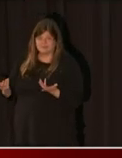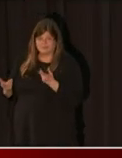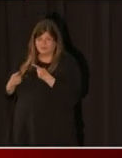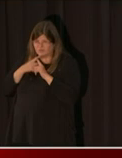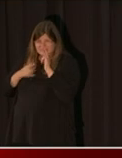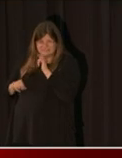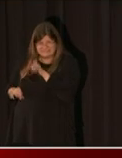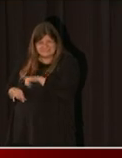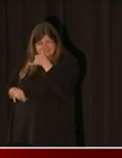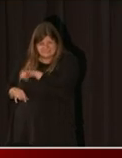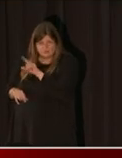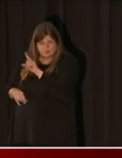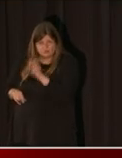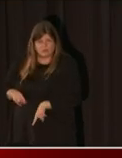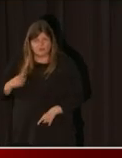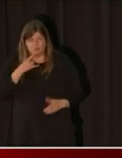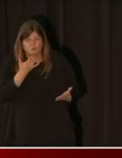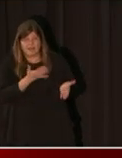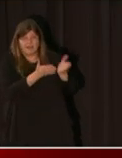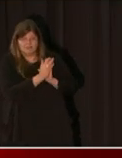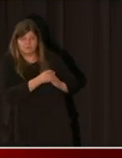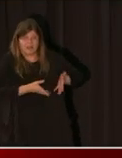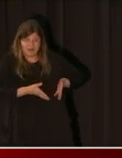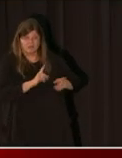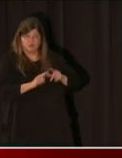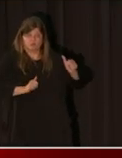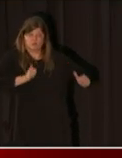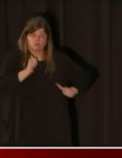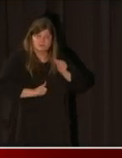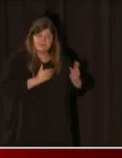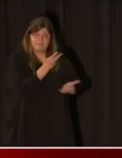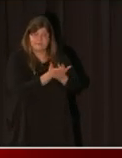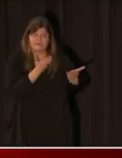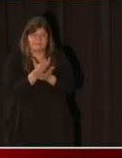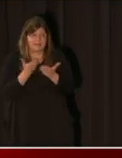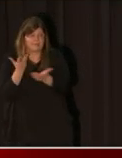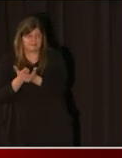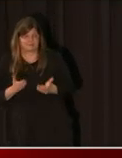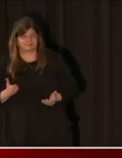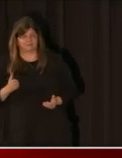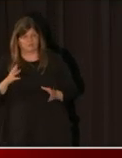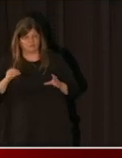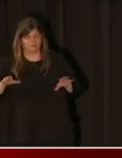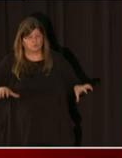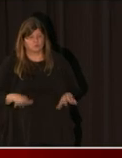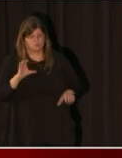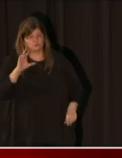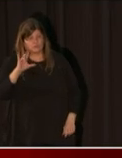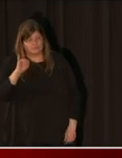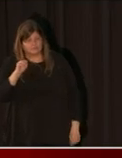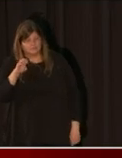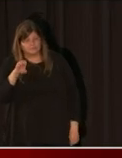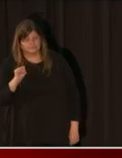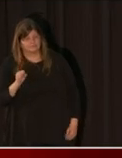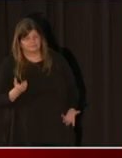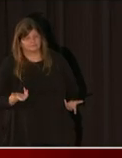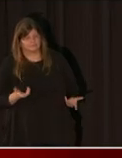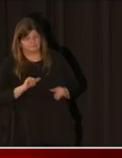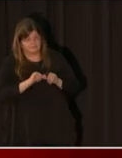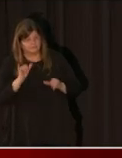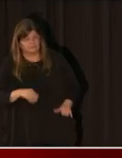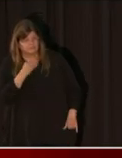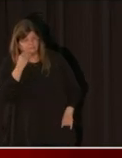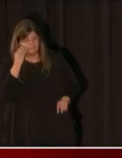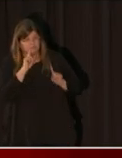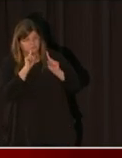aggressively panhandle and run amok and commit crimes. I just asked the stay-at-home order should apply for everyone. But let me